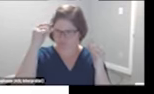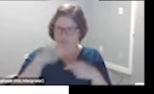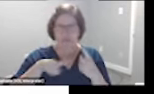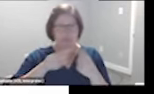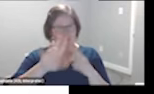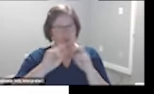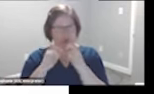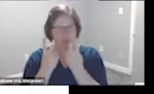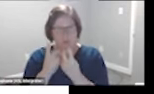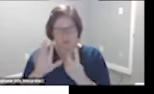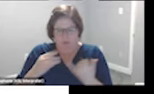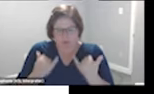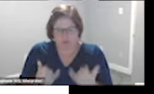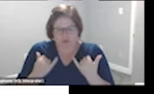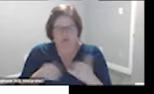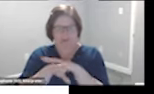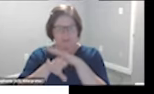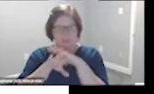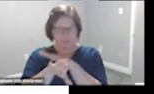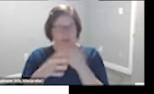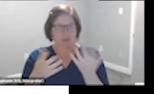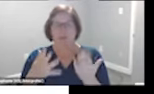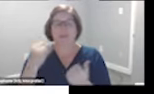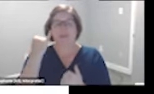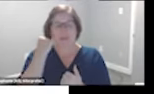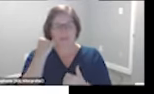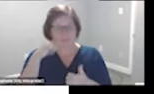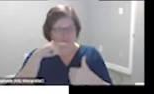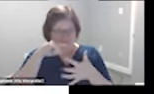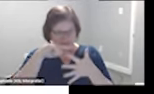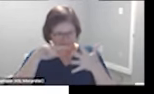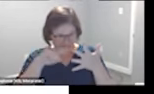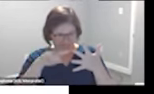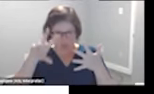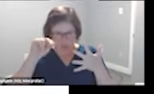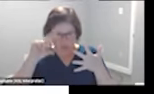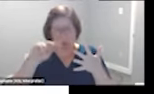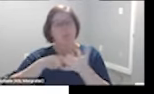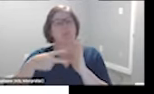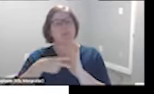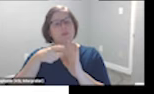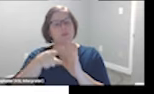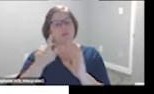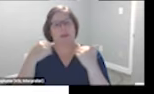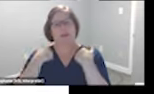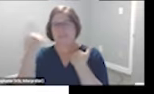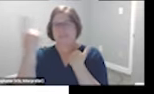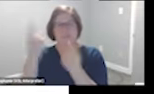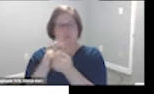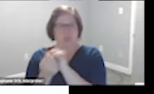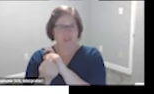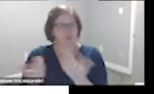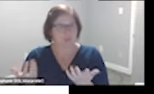accessibility. If you answer no to a question, you now have an easy action item for your department. But remember, these questions are